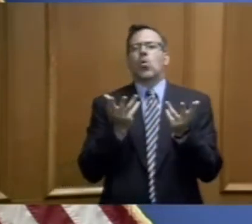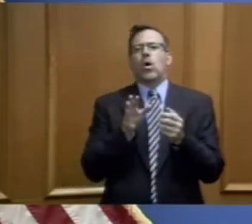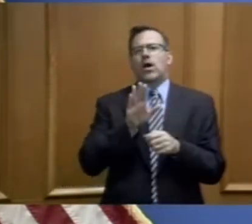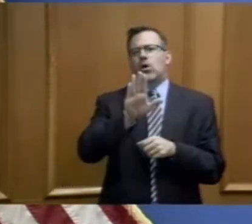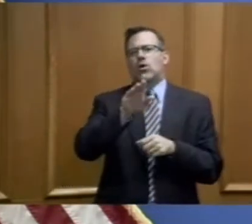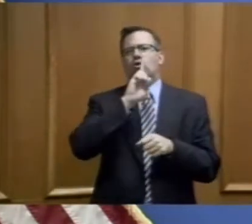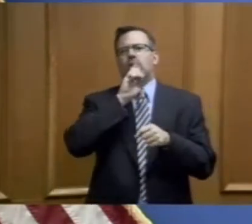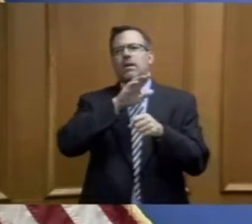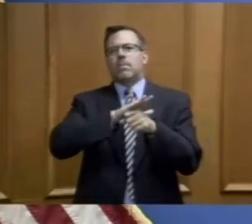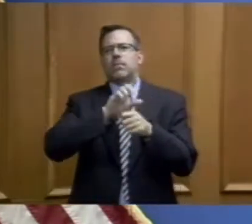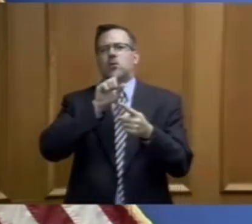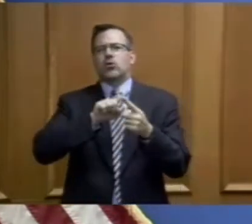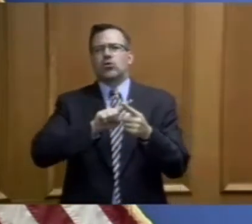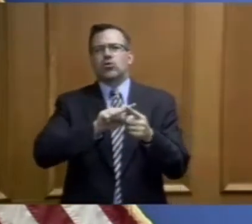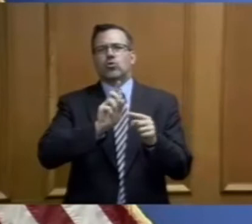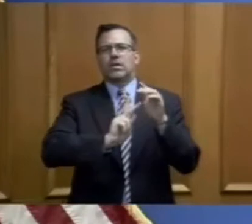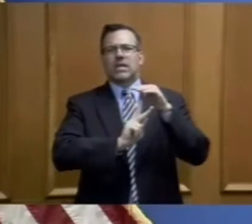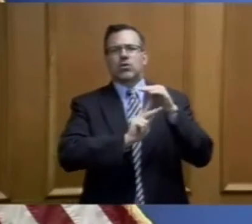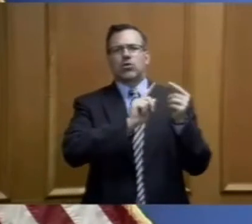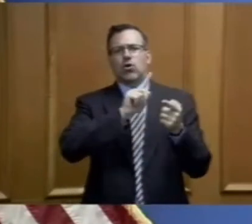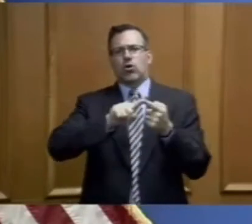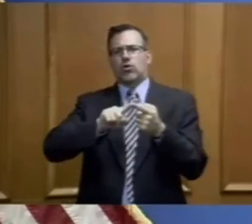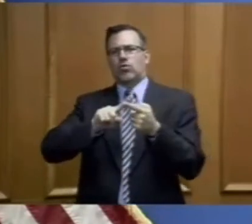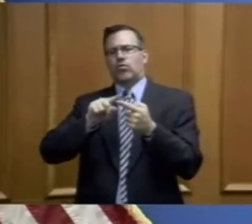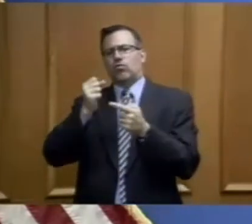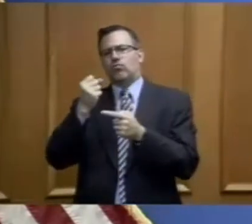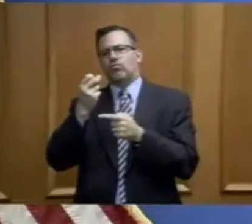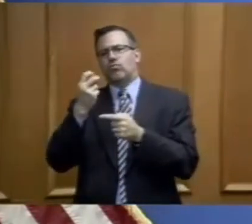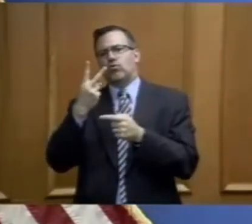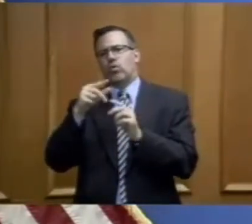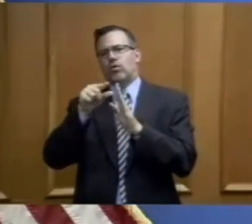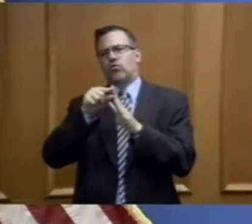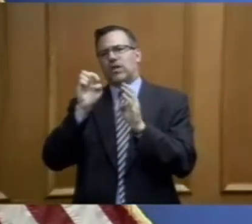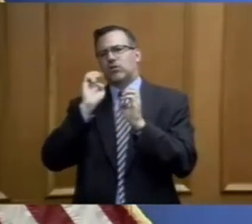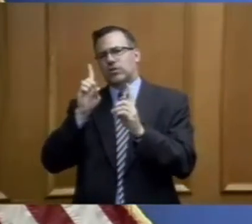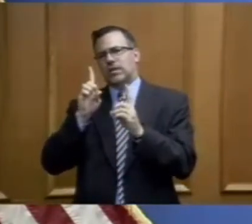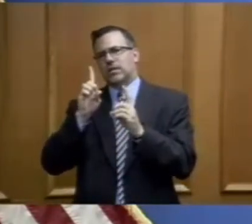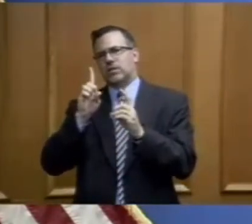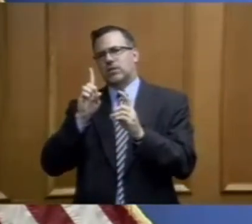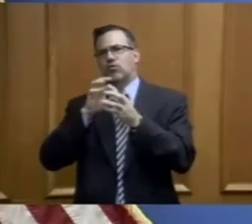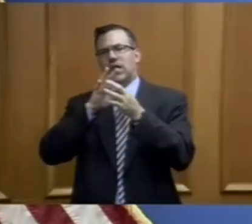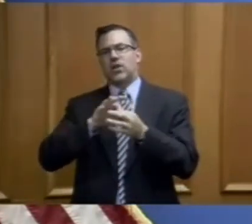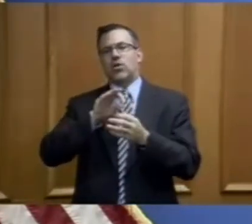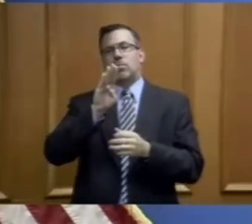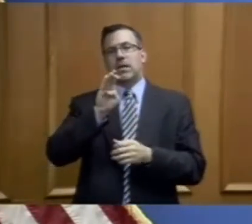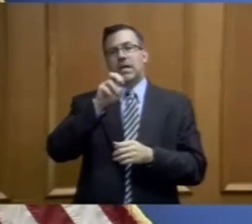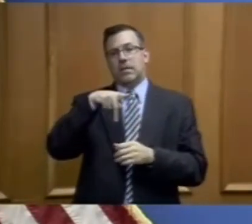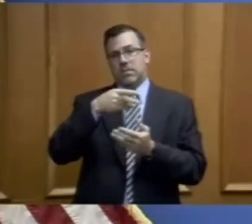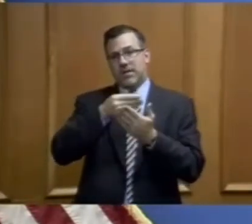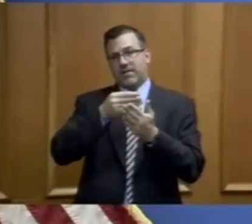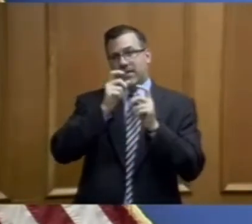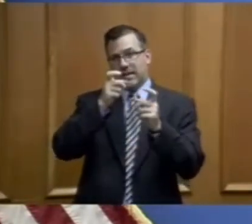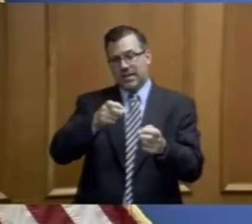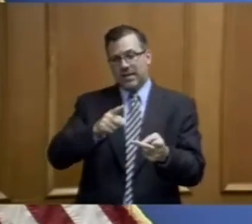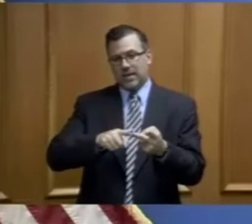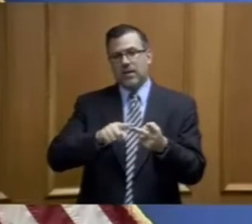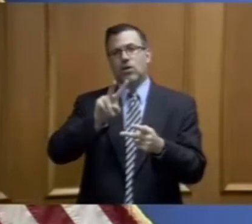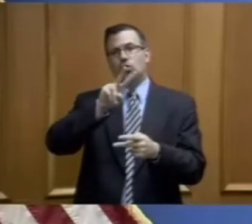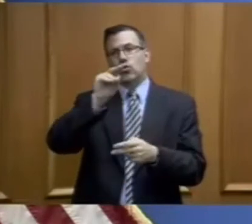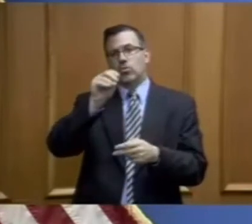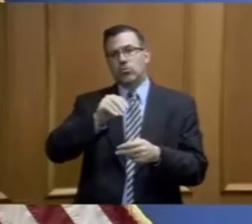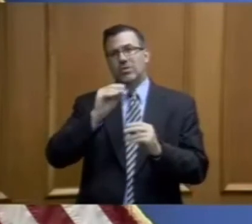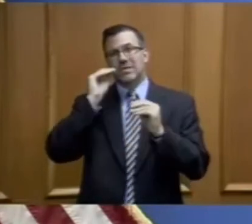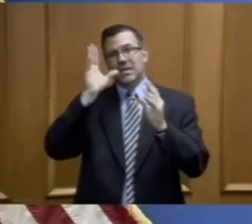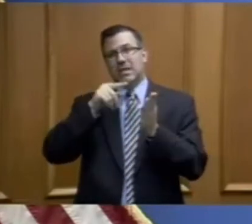to K-12 education at this time, specifically related to BEP funding, the 2% teacher pay increase